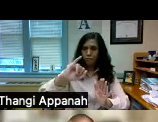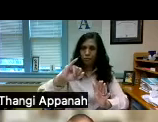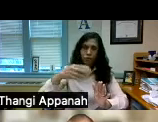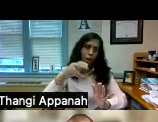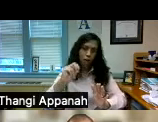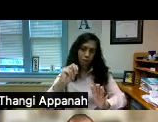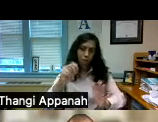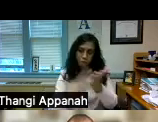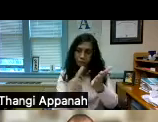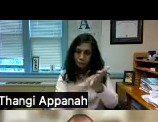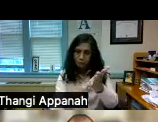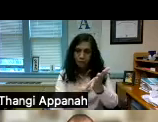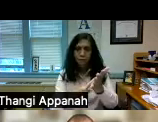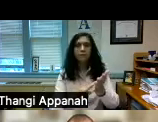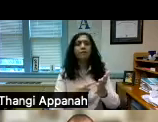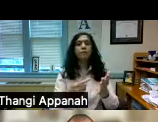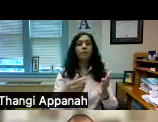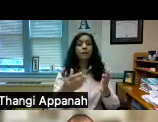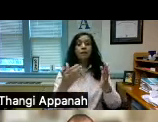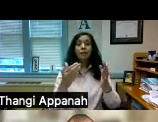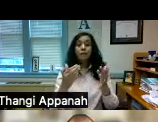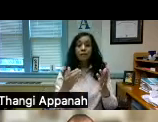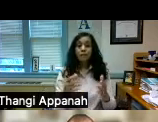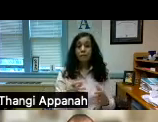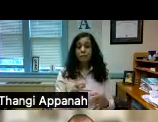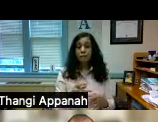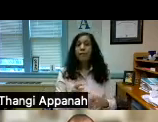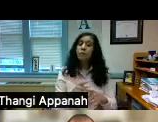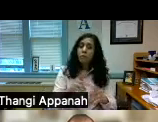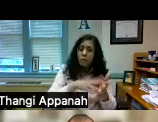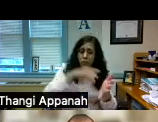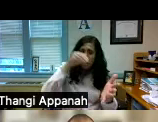And that happens after professional development that John talked about.